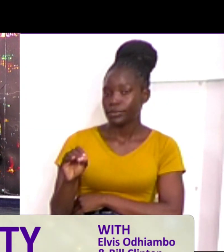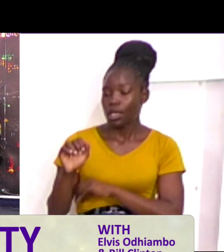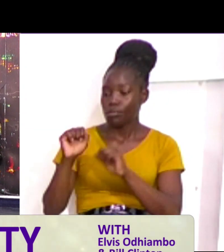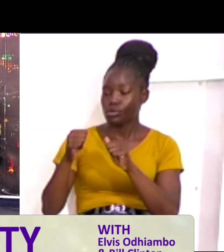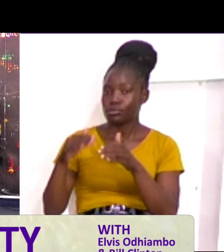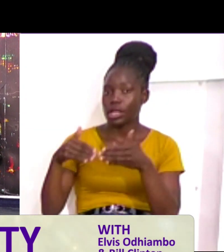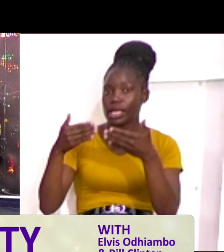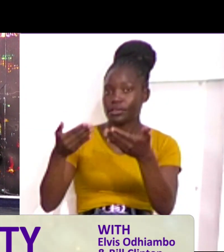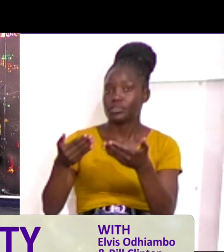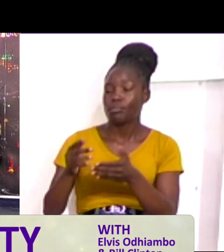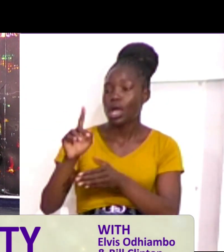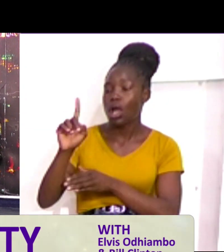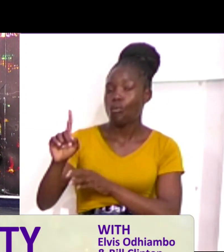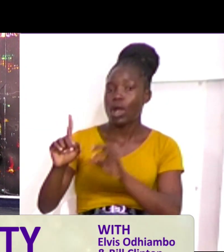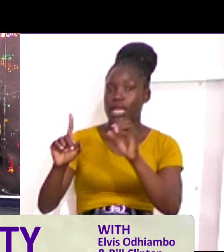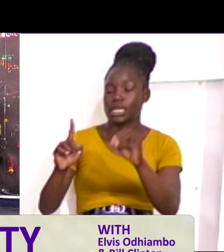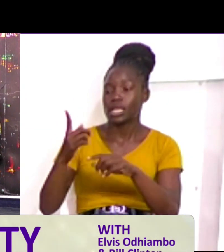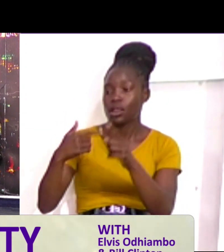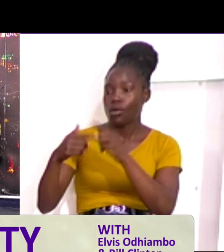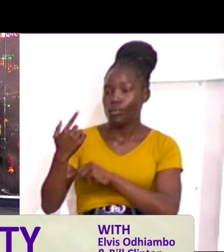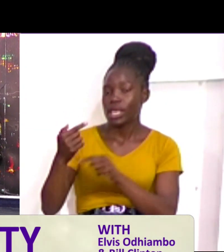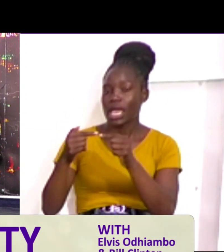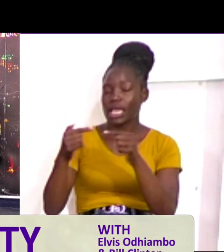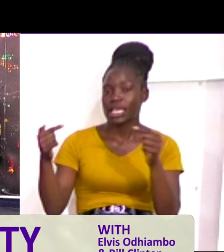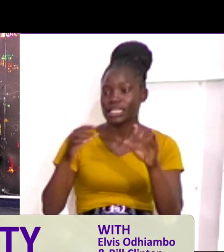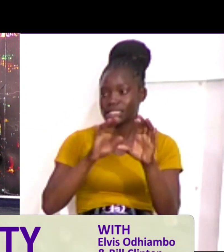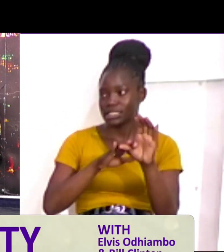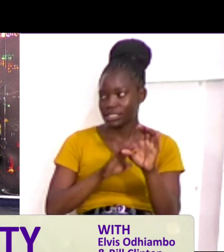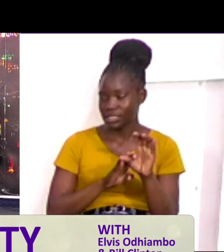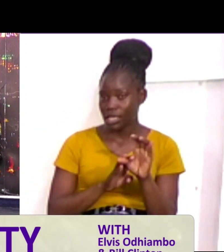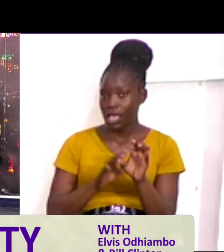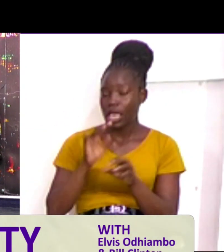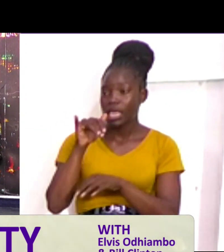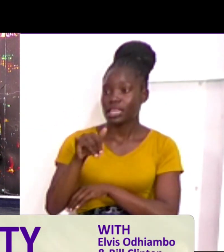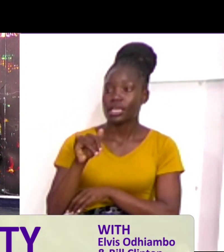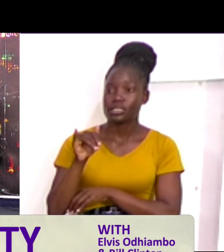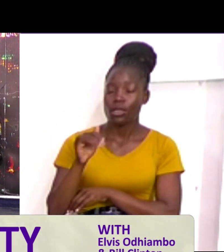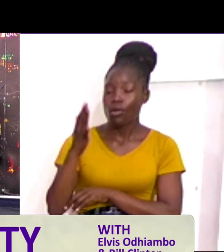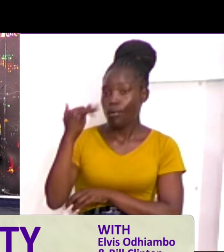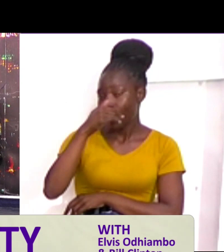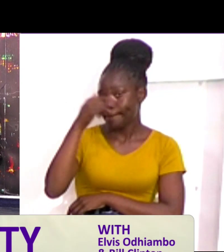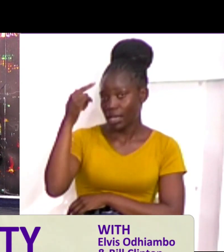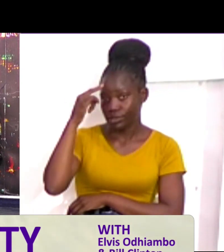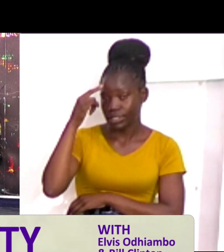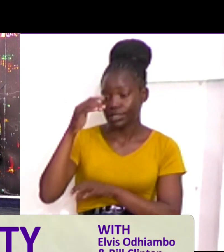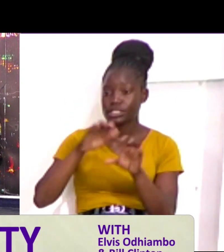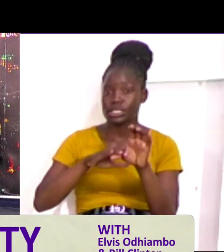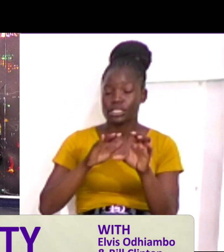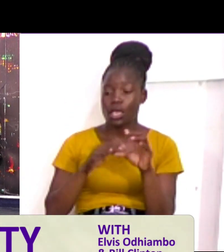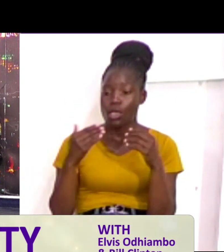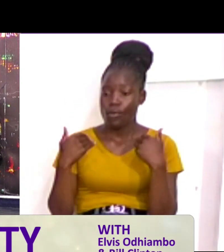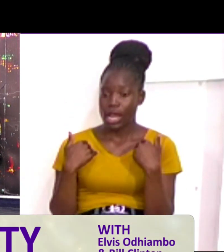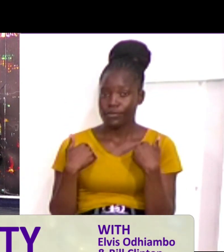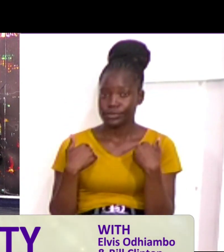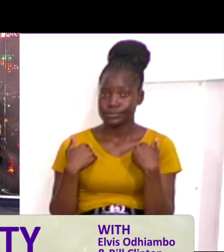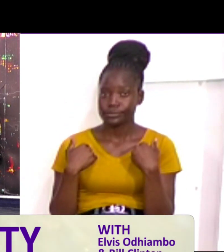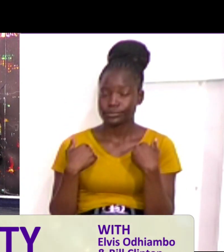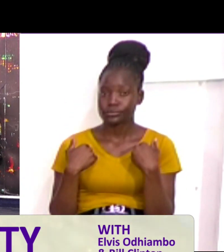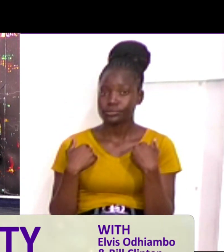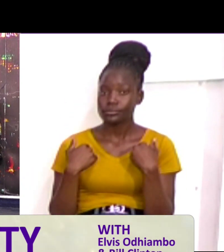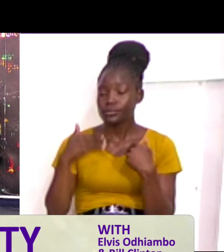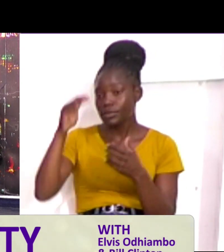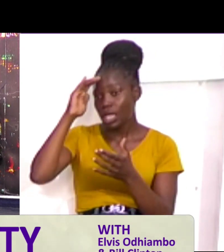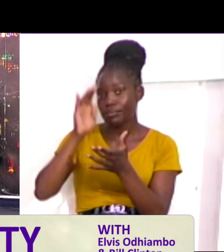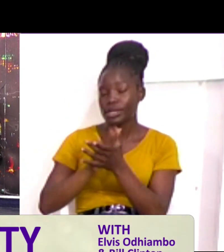could give them just a 1-0 win against Chelsea, and that will be because Chelsea will have a belief